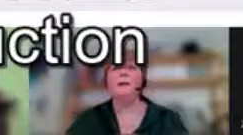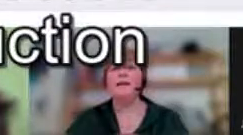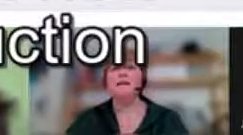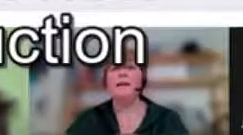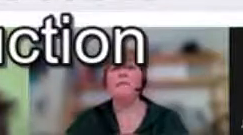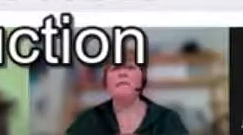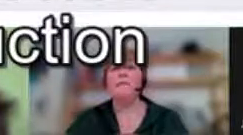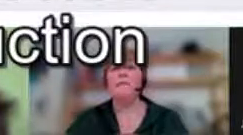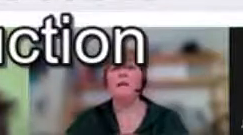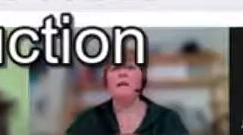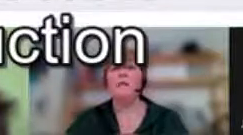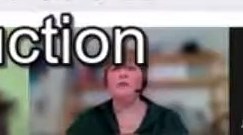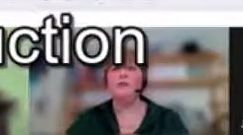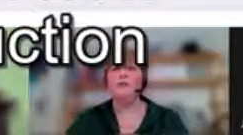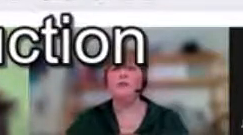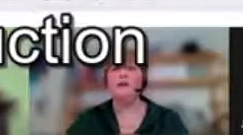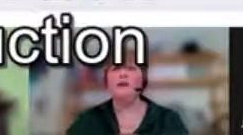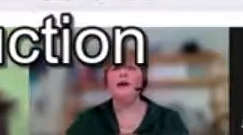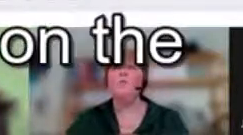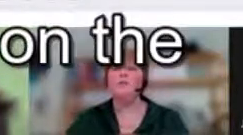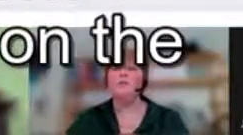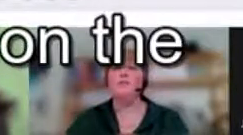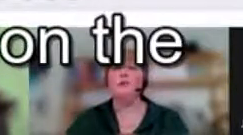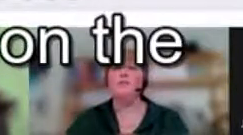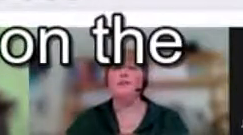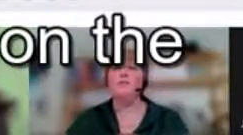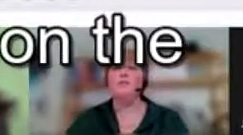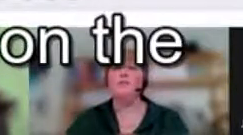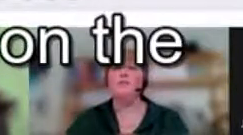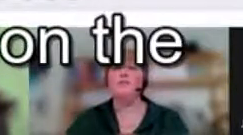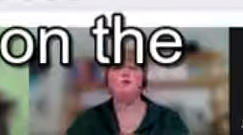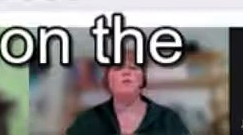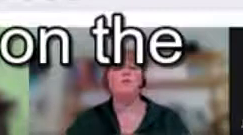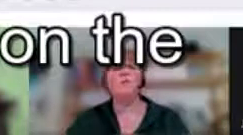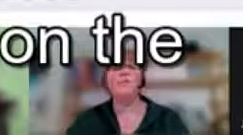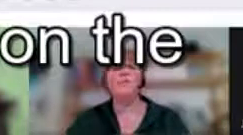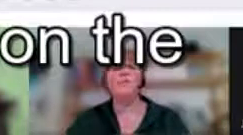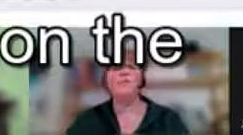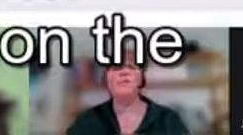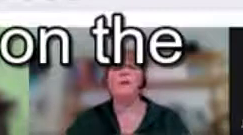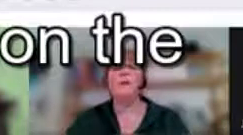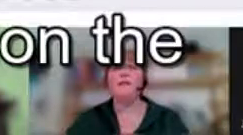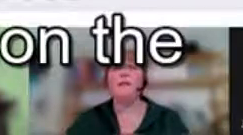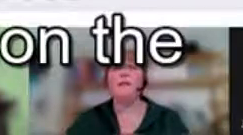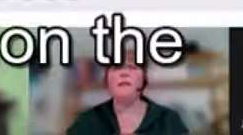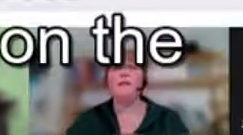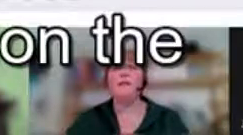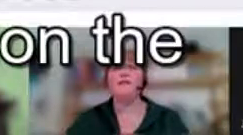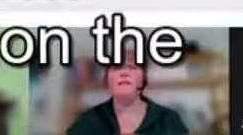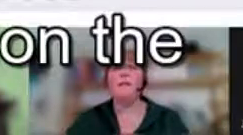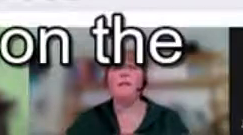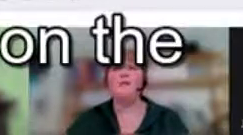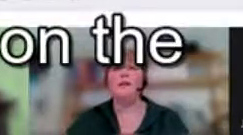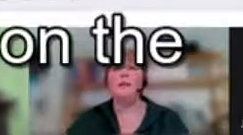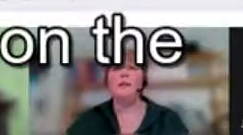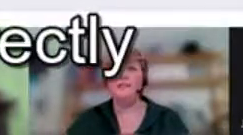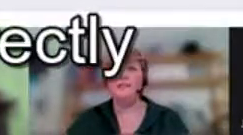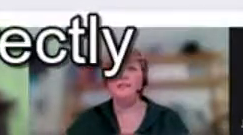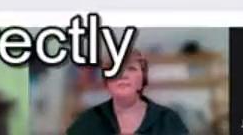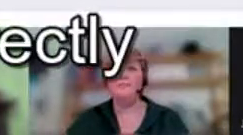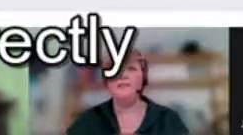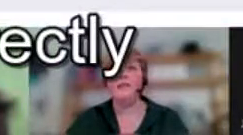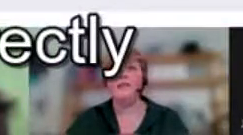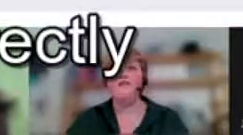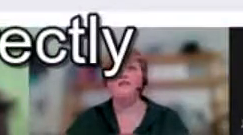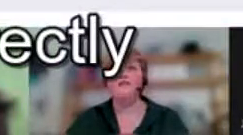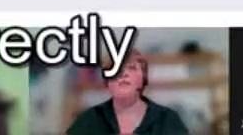of the impacts and benefits during construction and once the road is open, on topics such as environmental impacts and the impacts on the